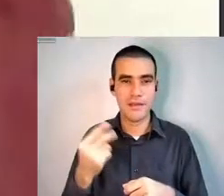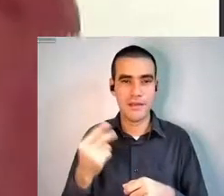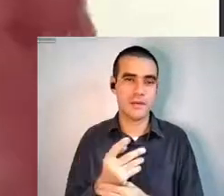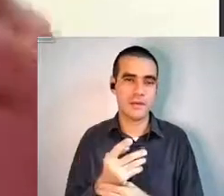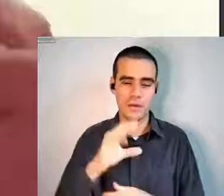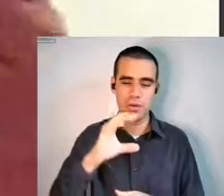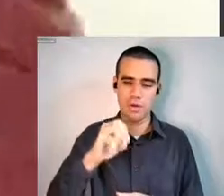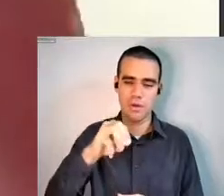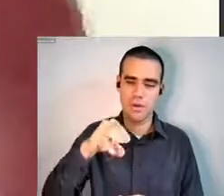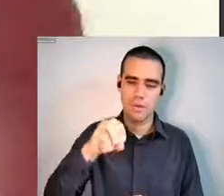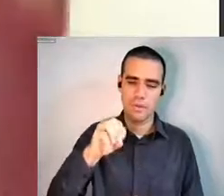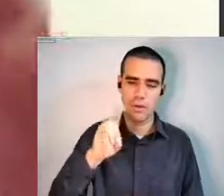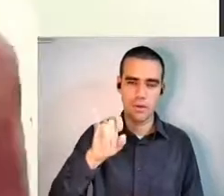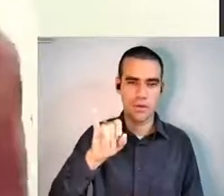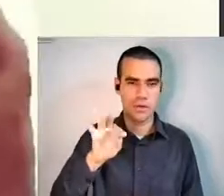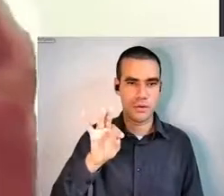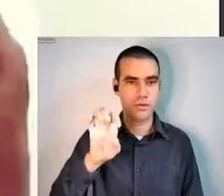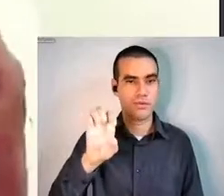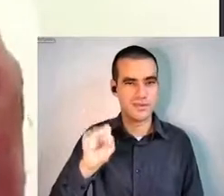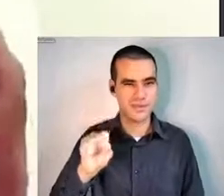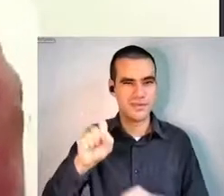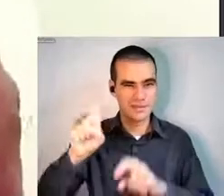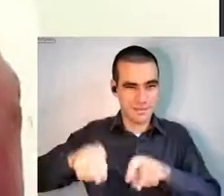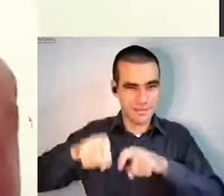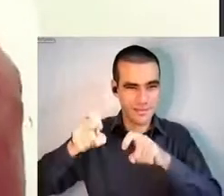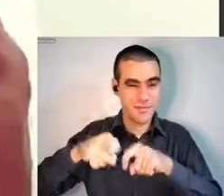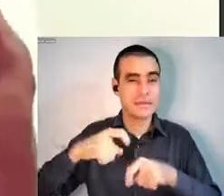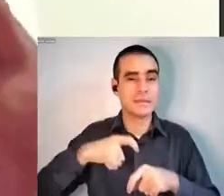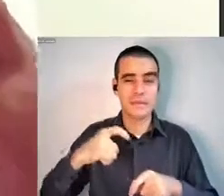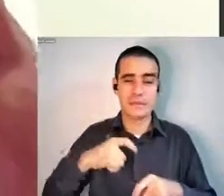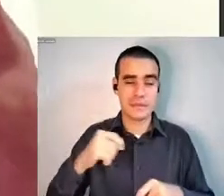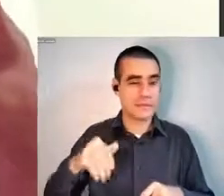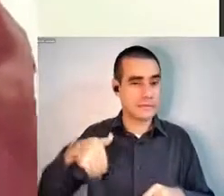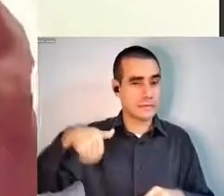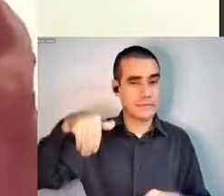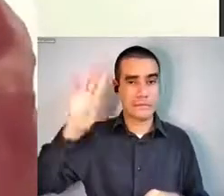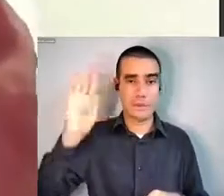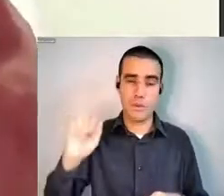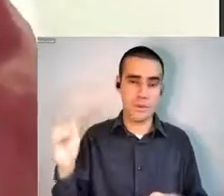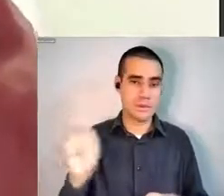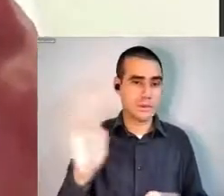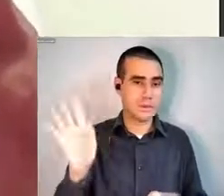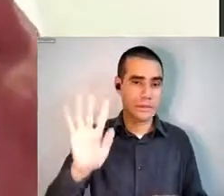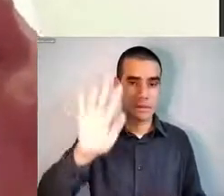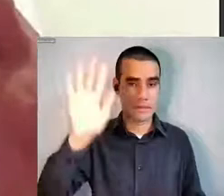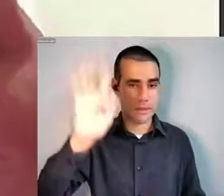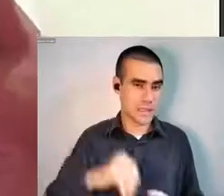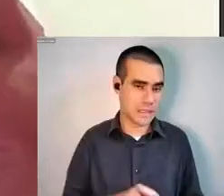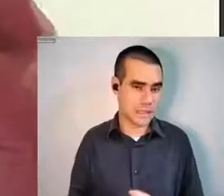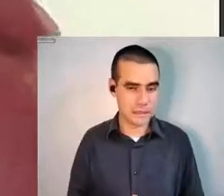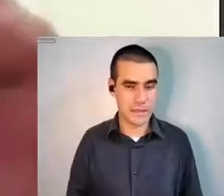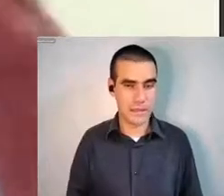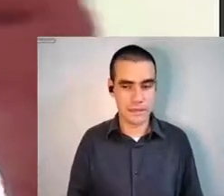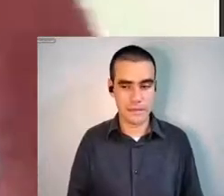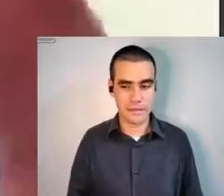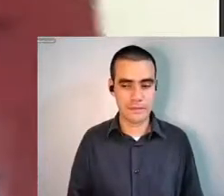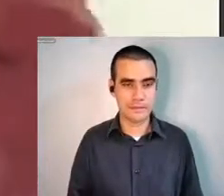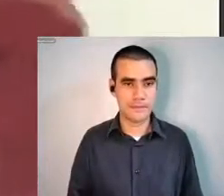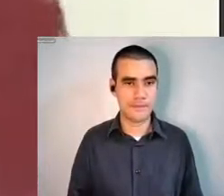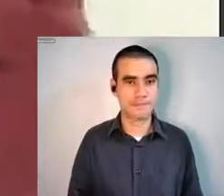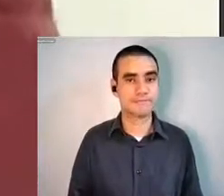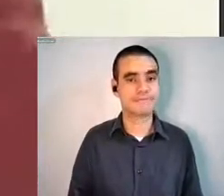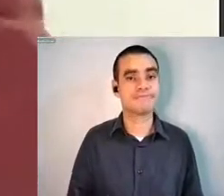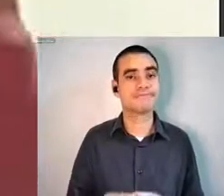these commodities, that in general, the farming commodities are high in price